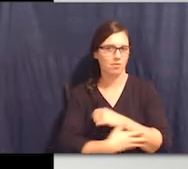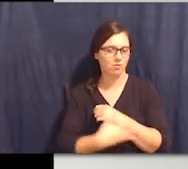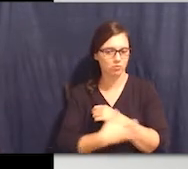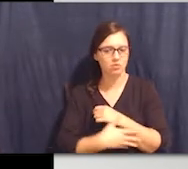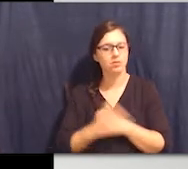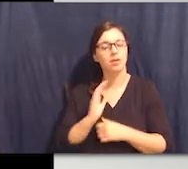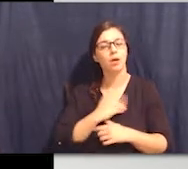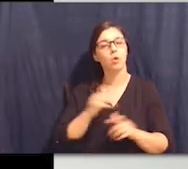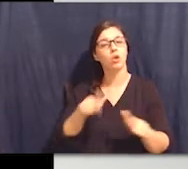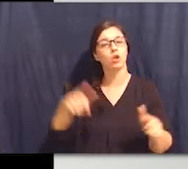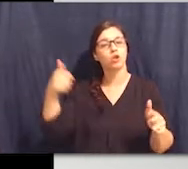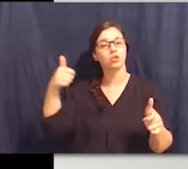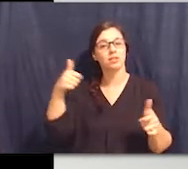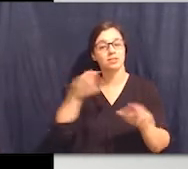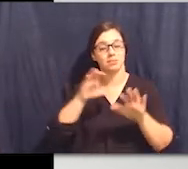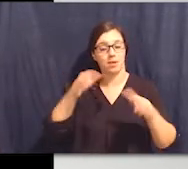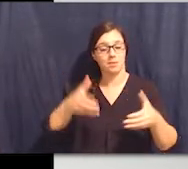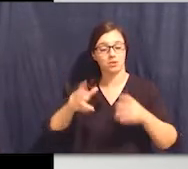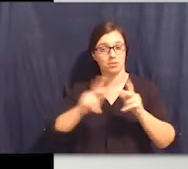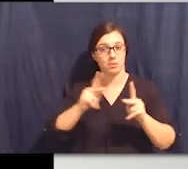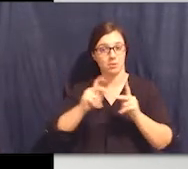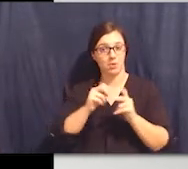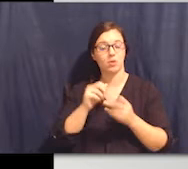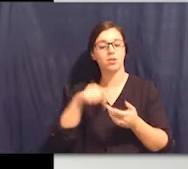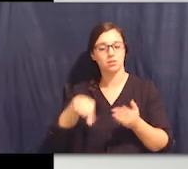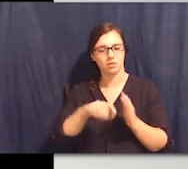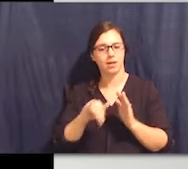largest population of students with disabilities are students